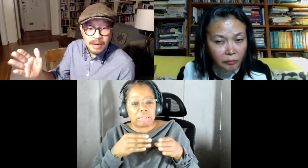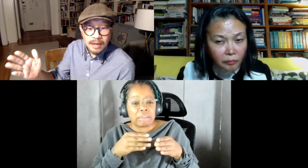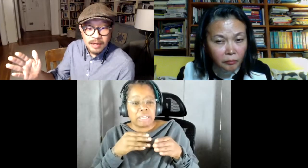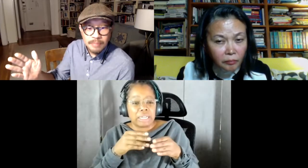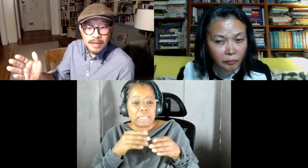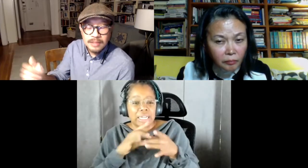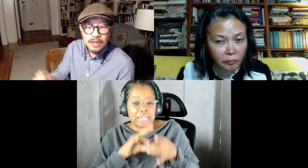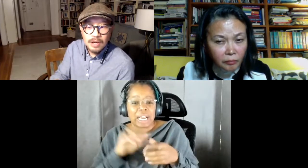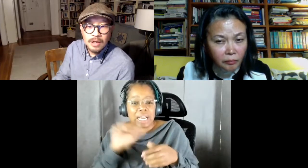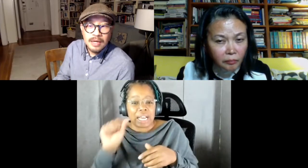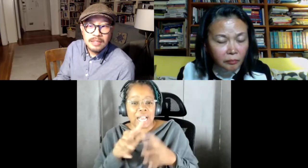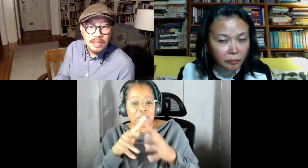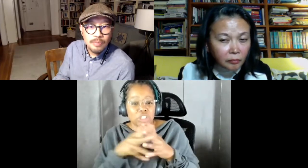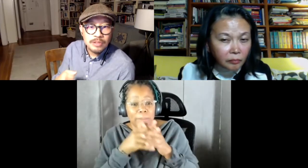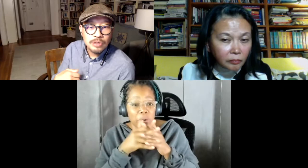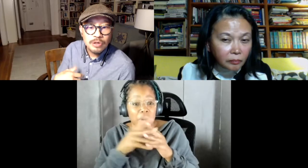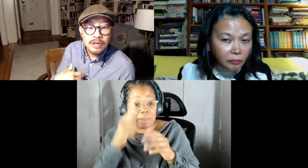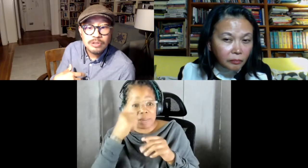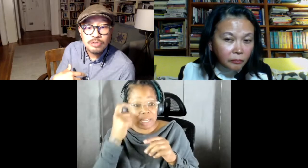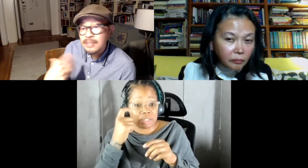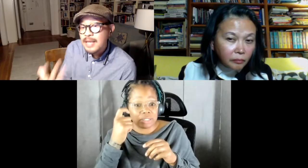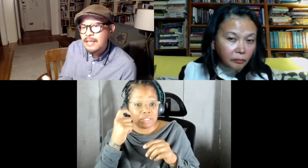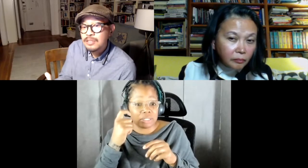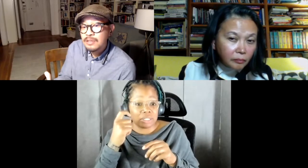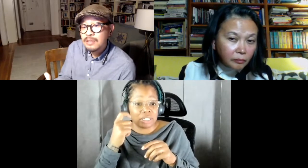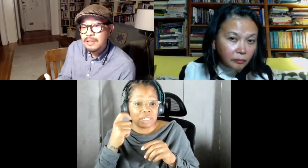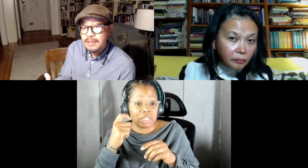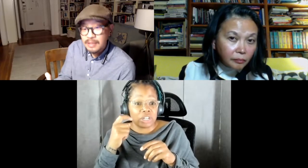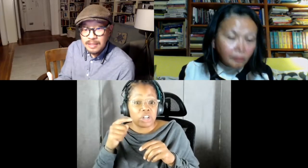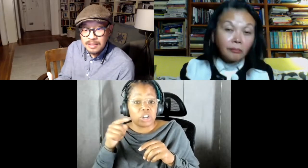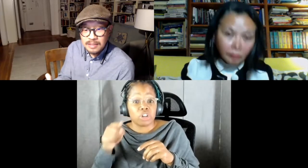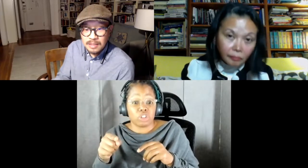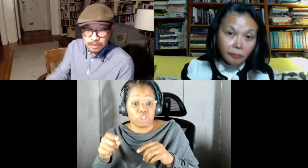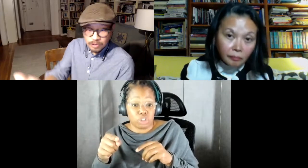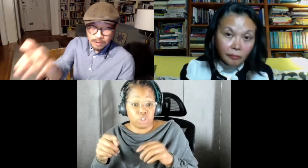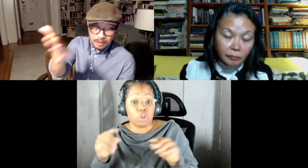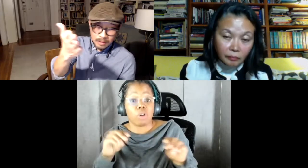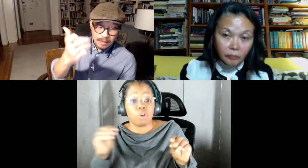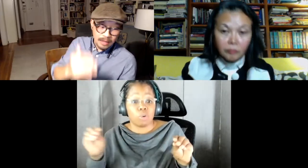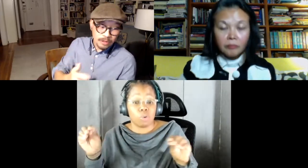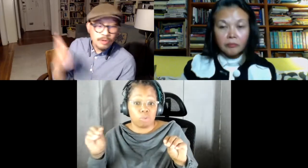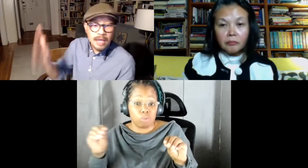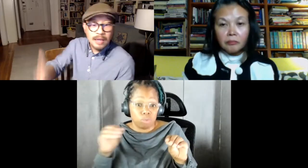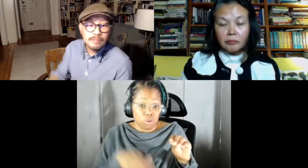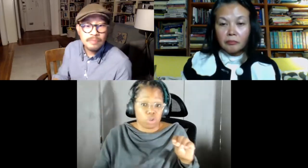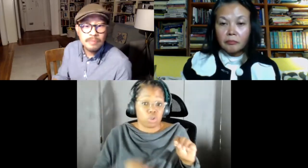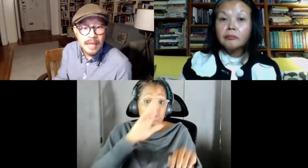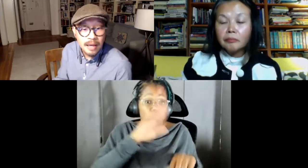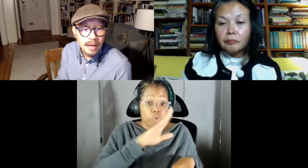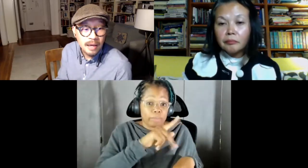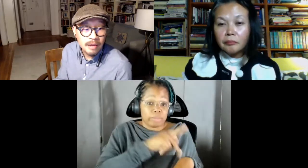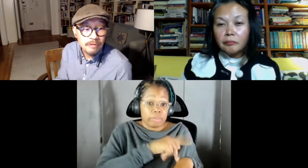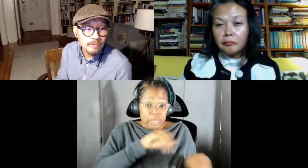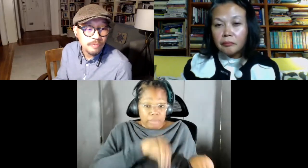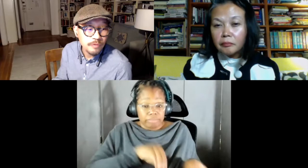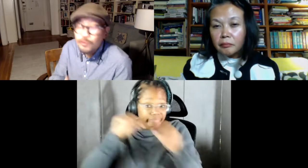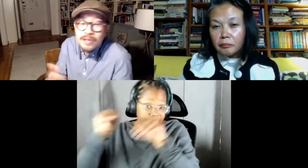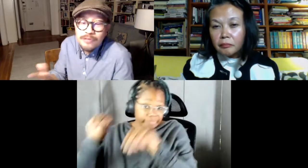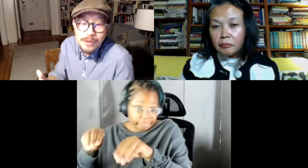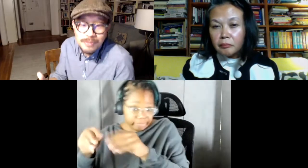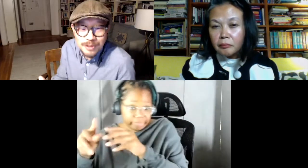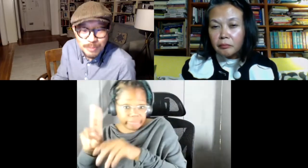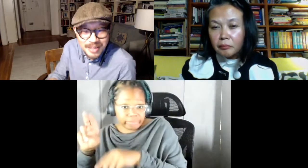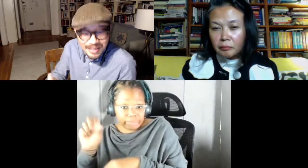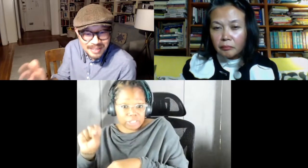Asian America, because in some ways you're transnational in the sense that you came